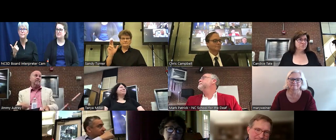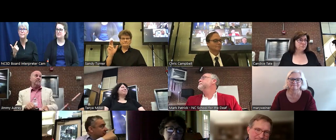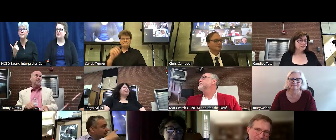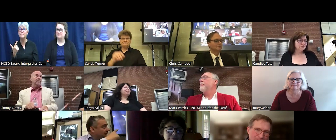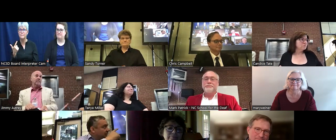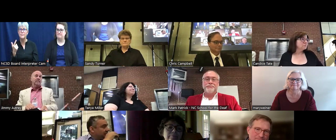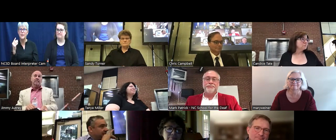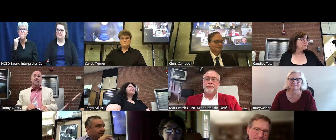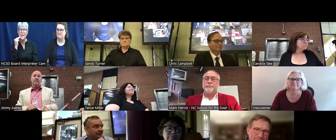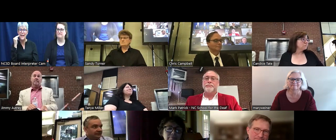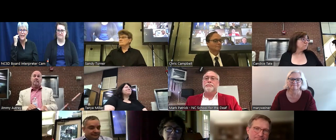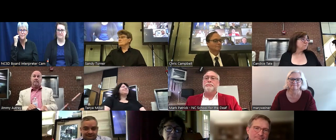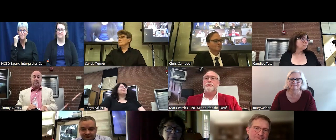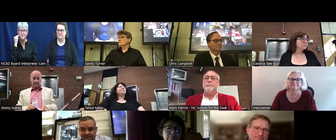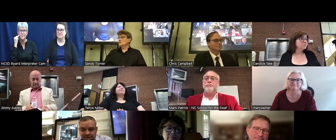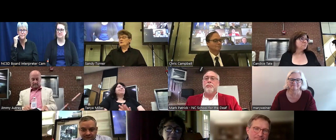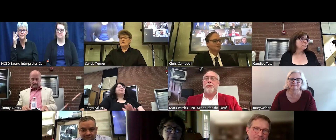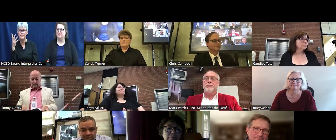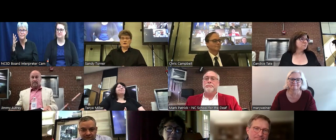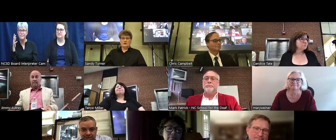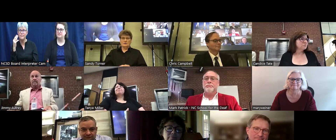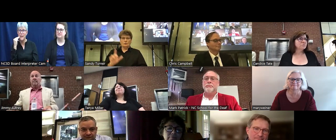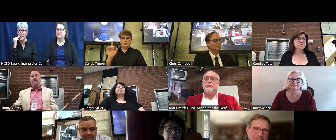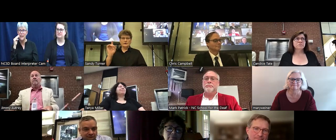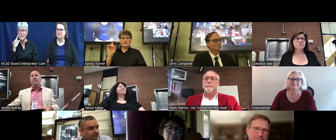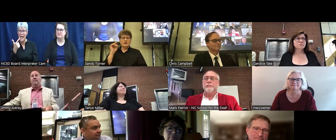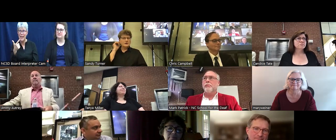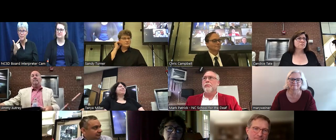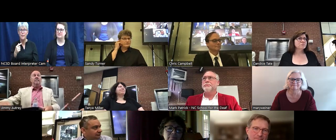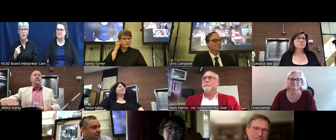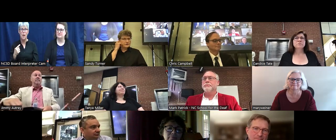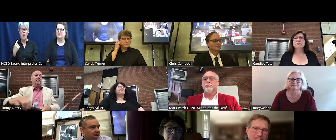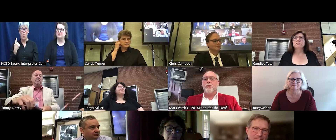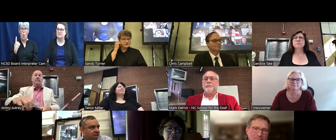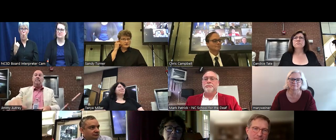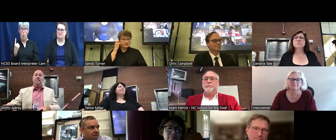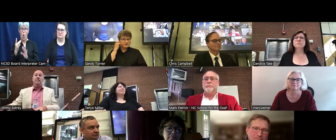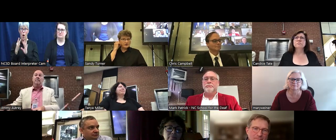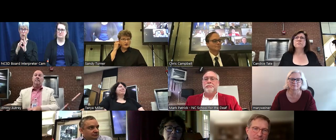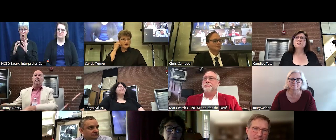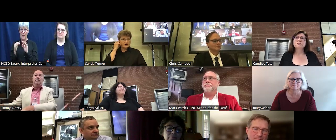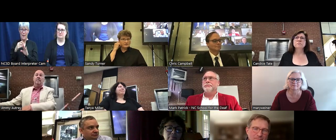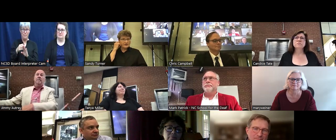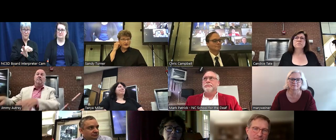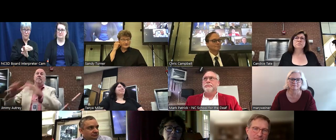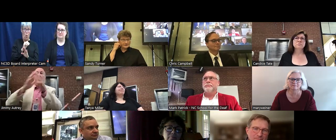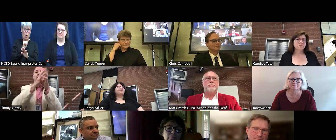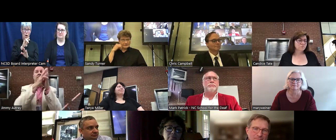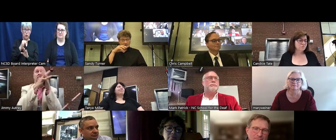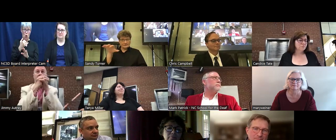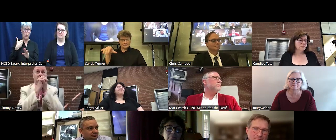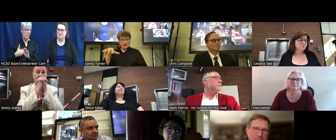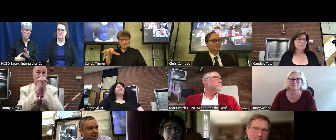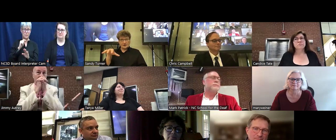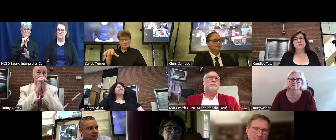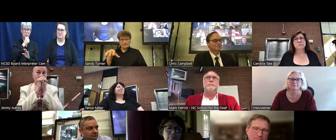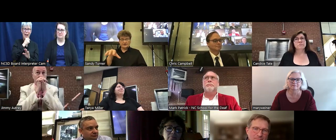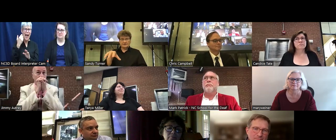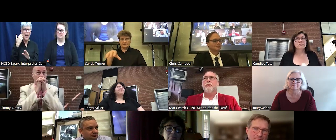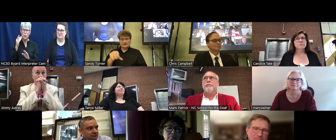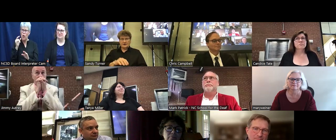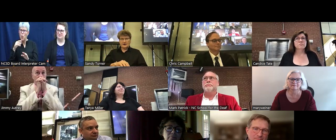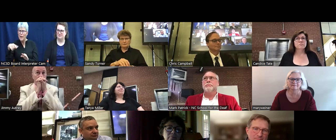Vicky. One comment before we do adjourn. I don't know if all of you know or not,